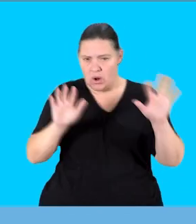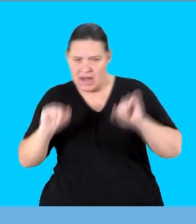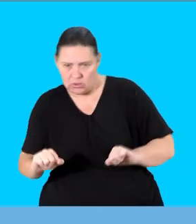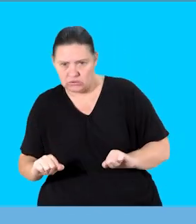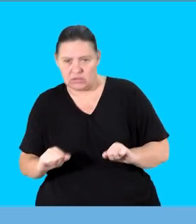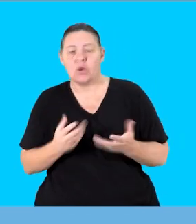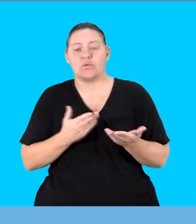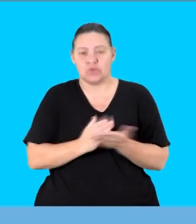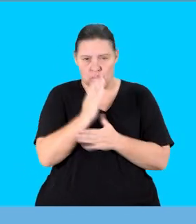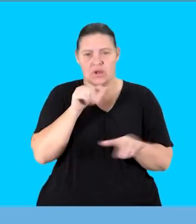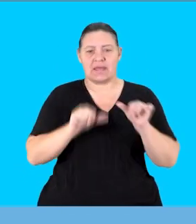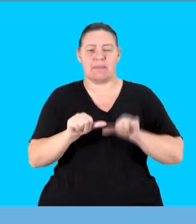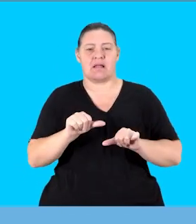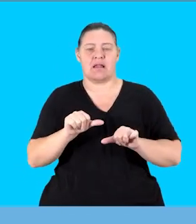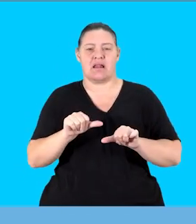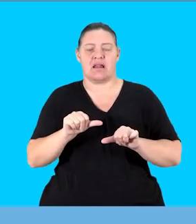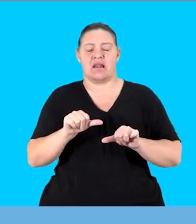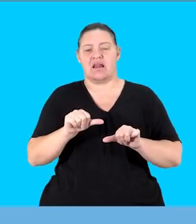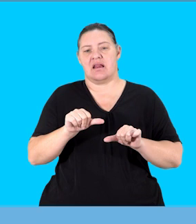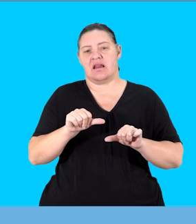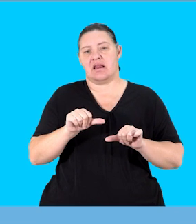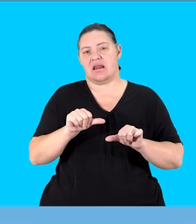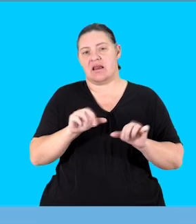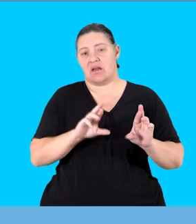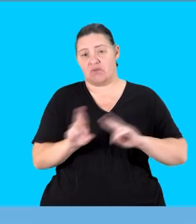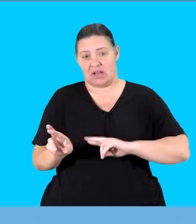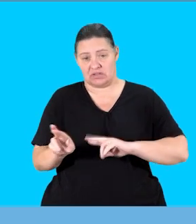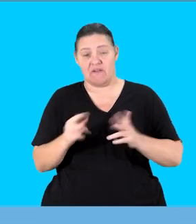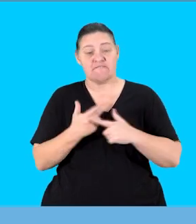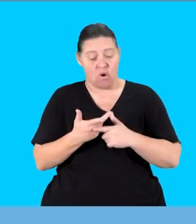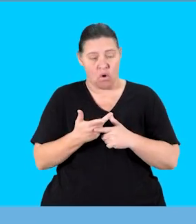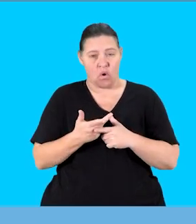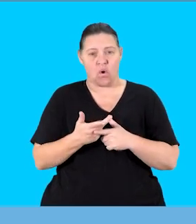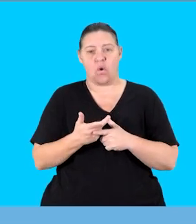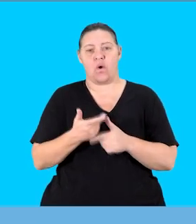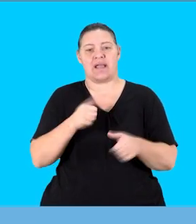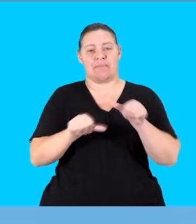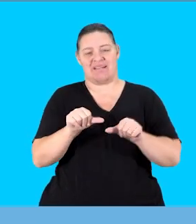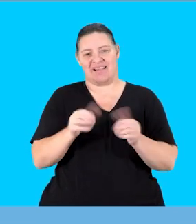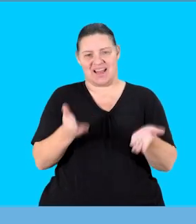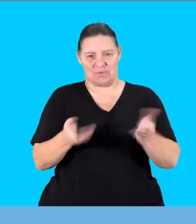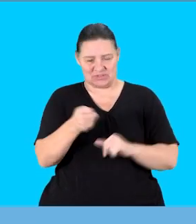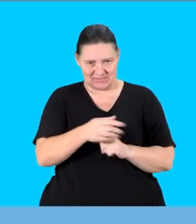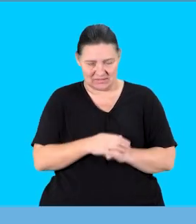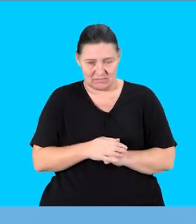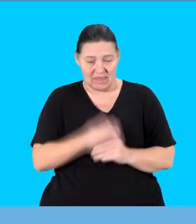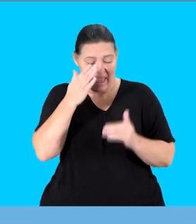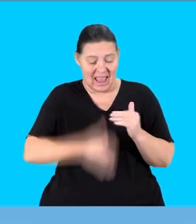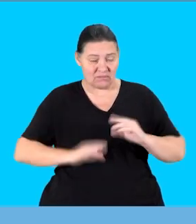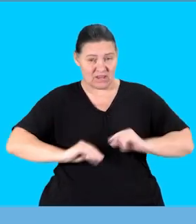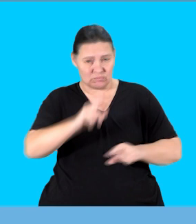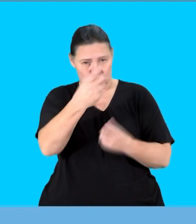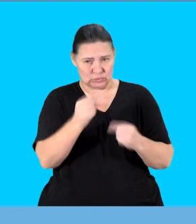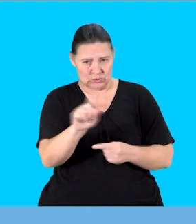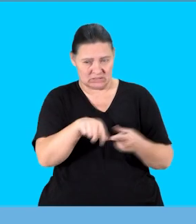a chemical reaction or a biochemical equation. So what we need to then achieve by the end of this lesson is the